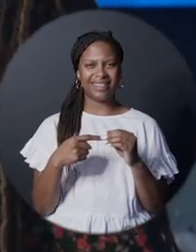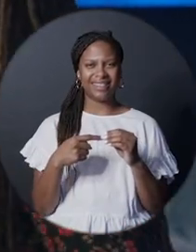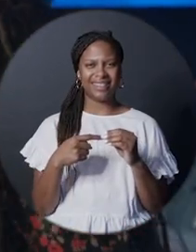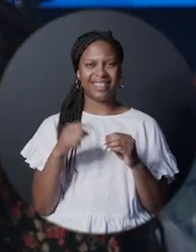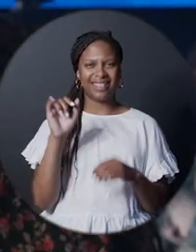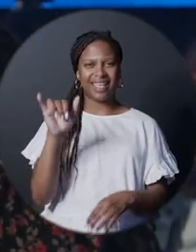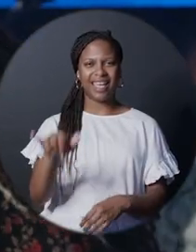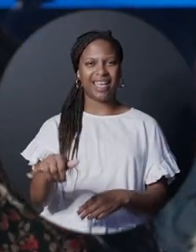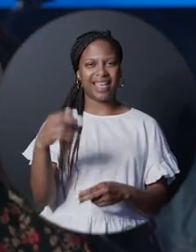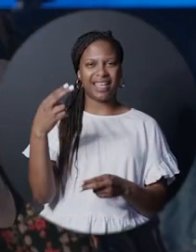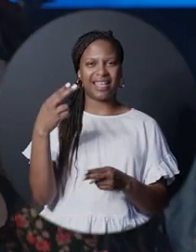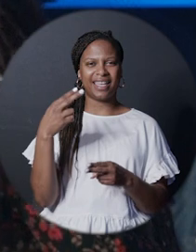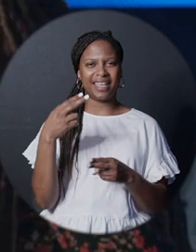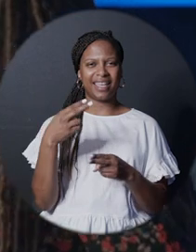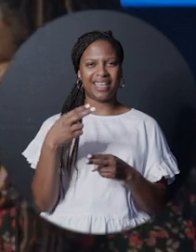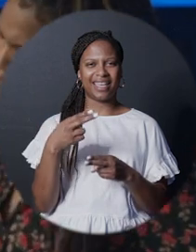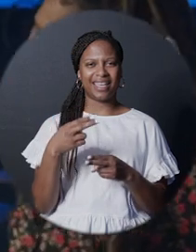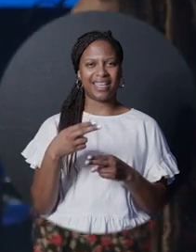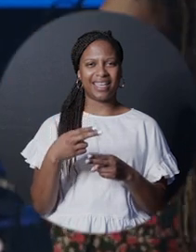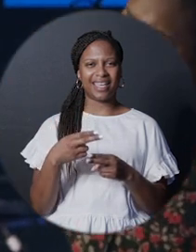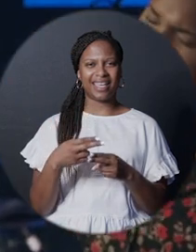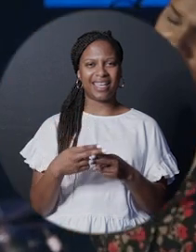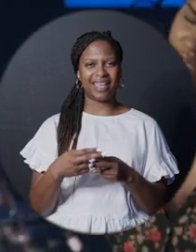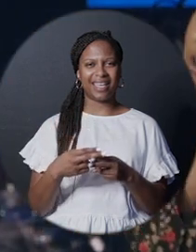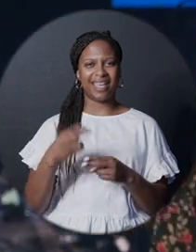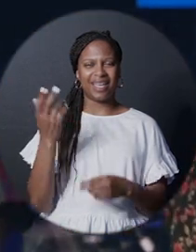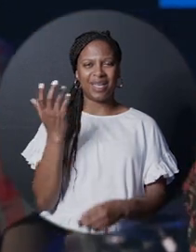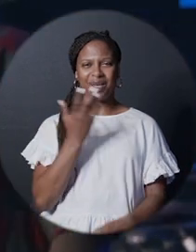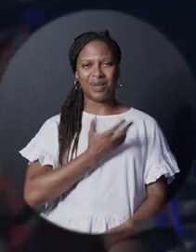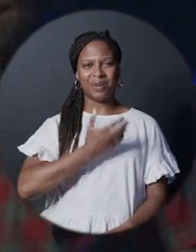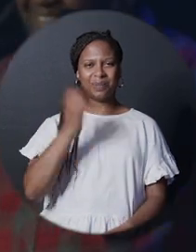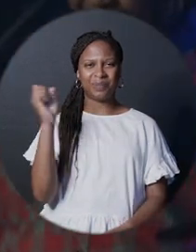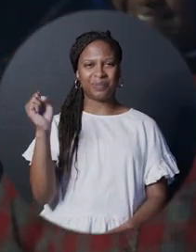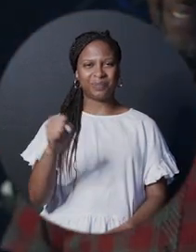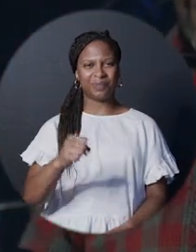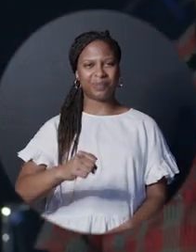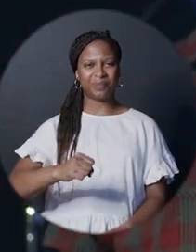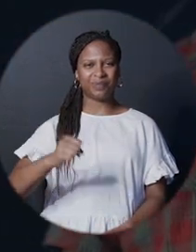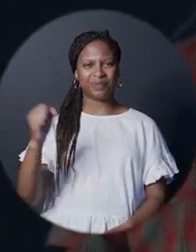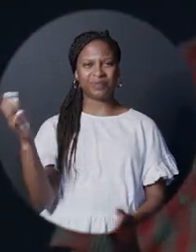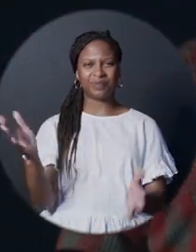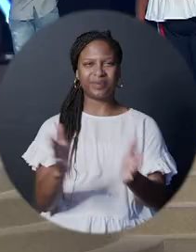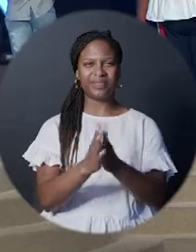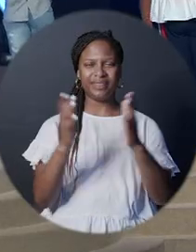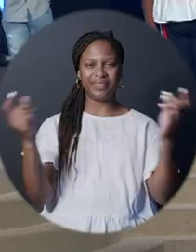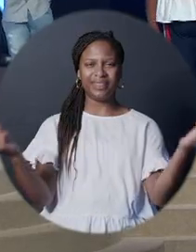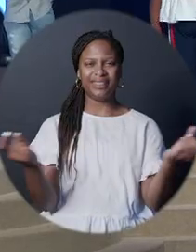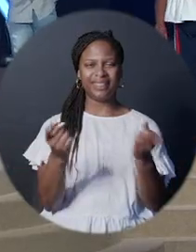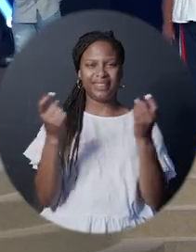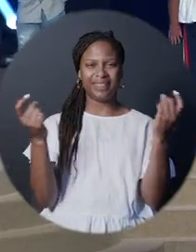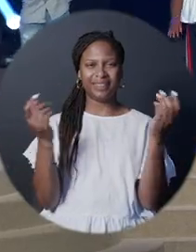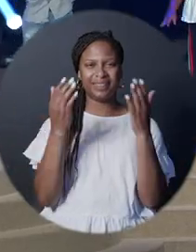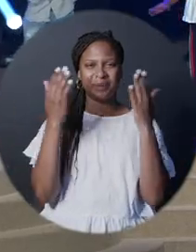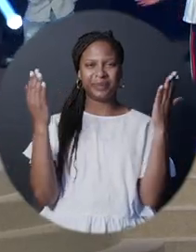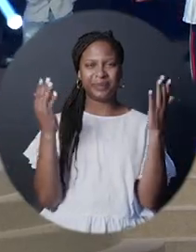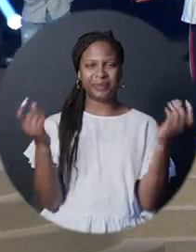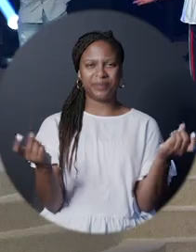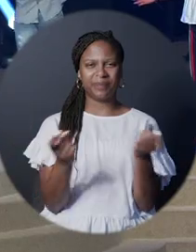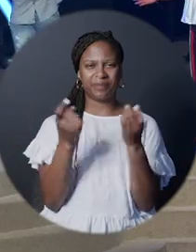about that name. Oh, yeah.